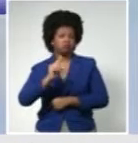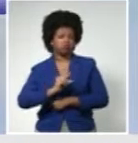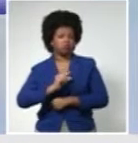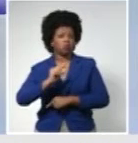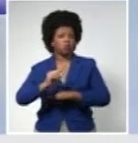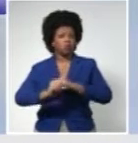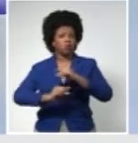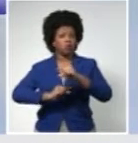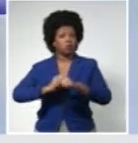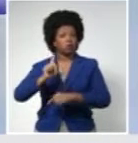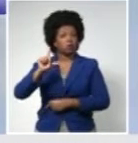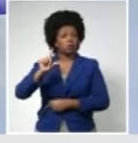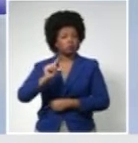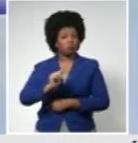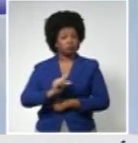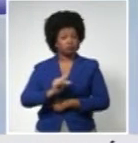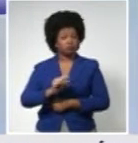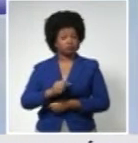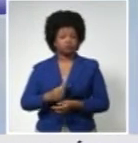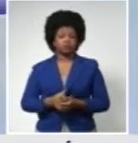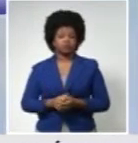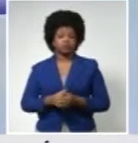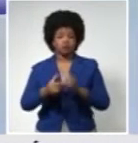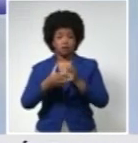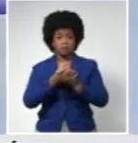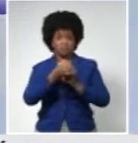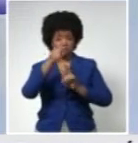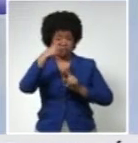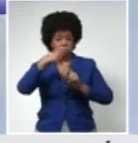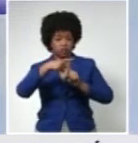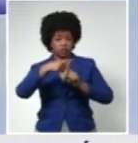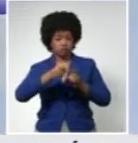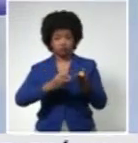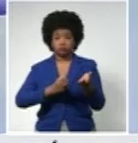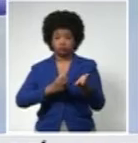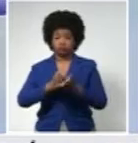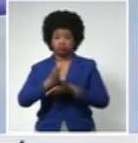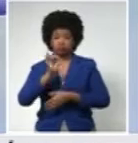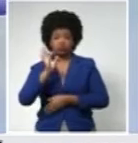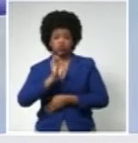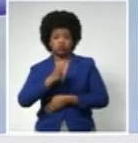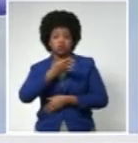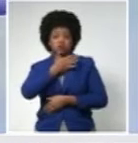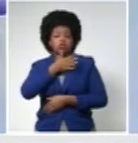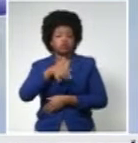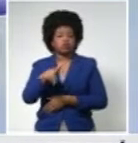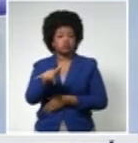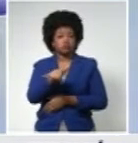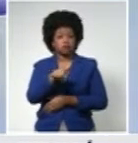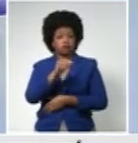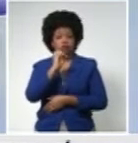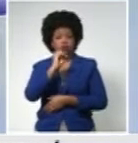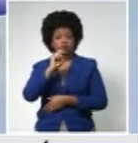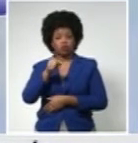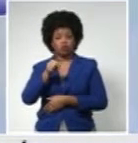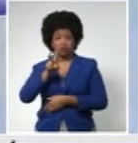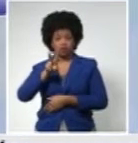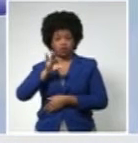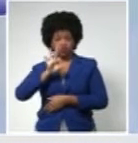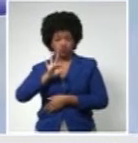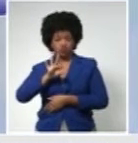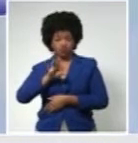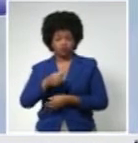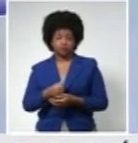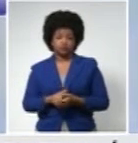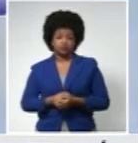last 15 days, 2 cases. The remaining provinces and the Isle of Youth Special Municipality,